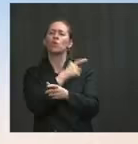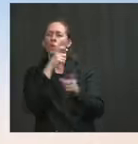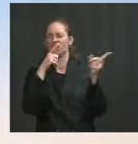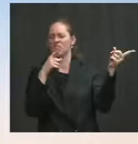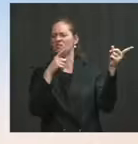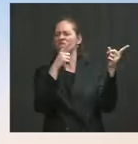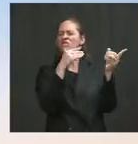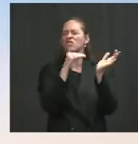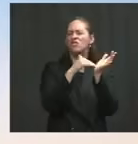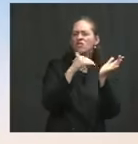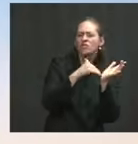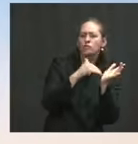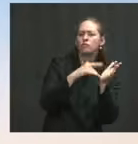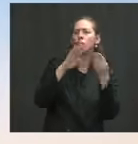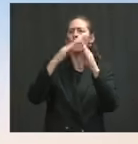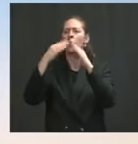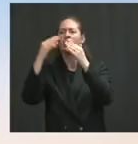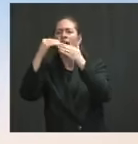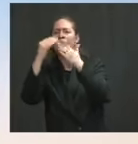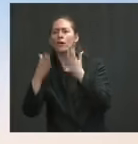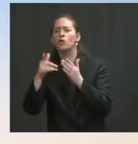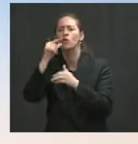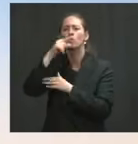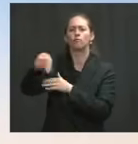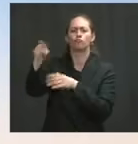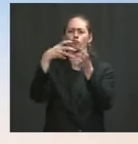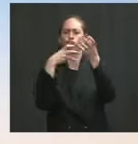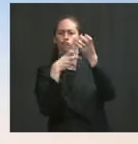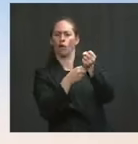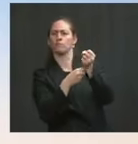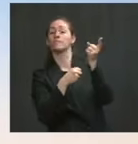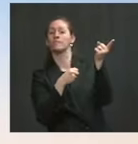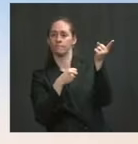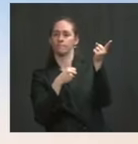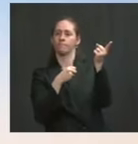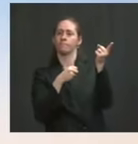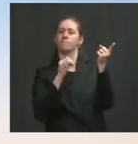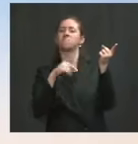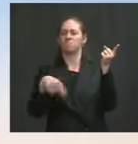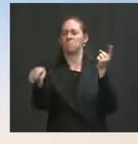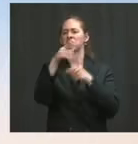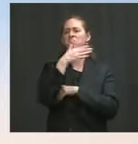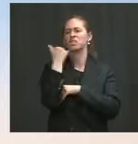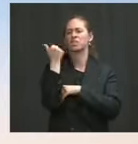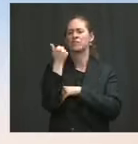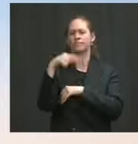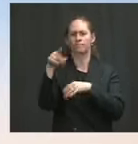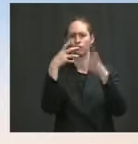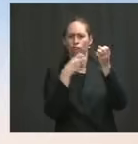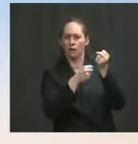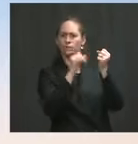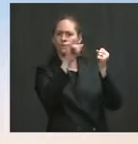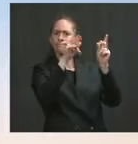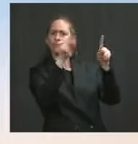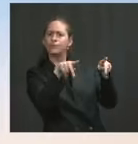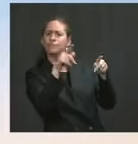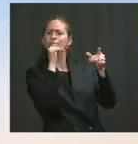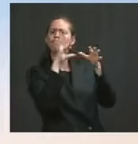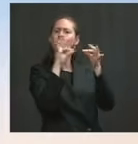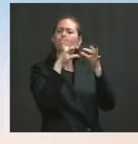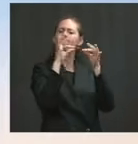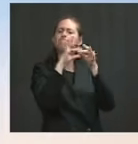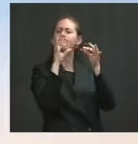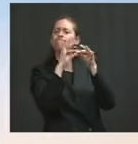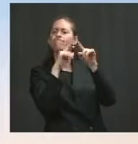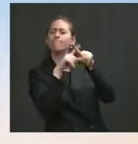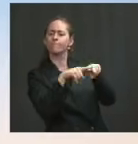group? Okay. So those are the people who are the trusted messengers around the country, and we believe that we